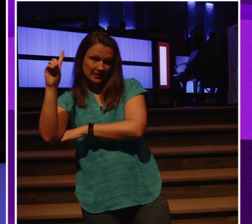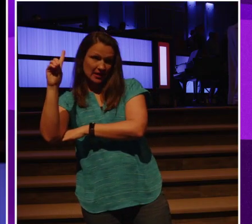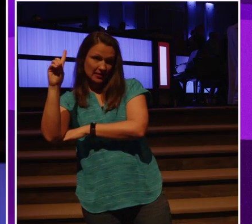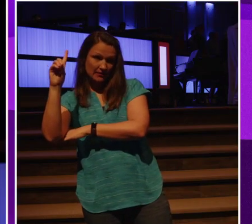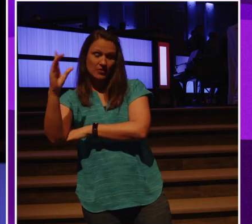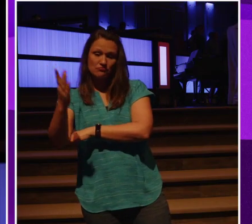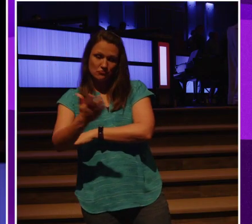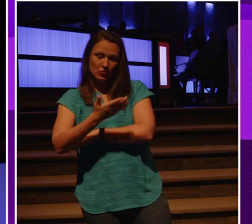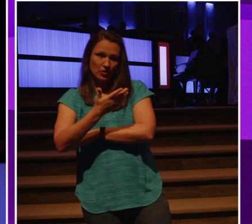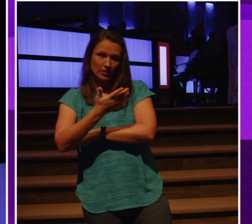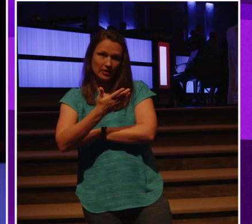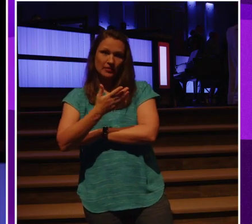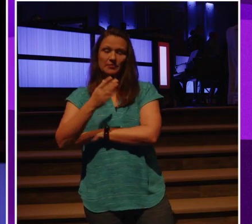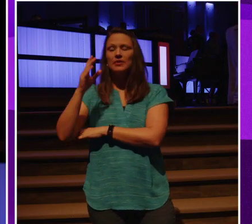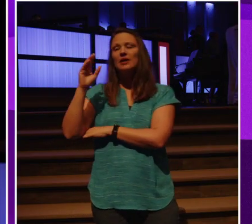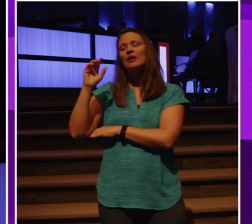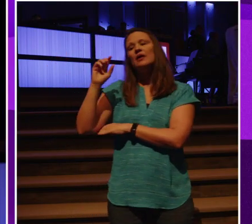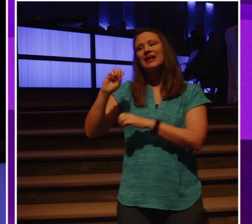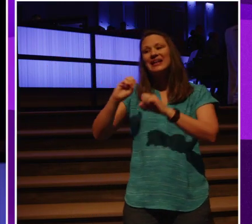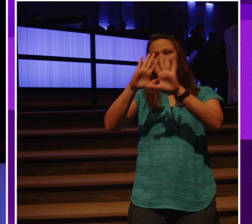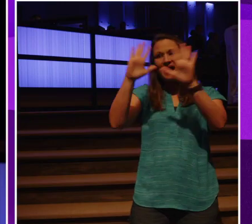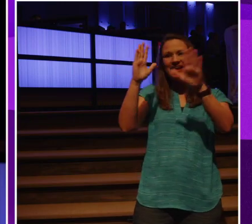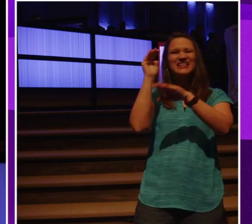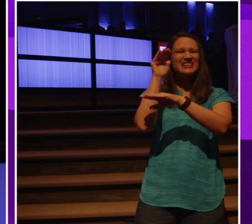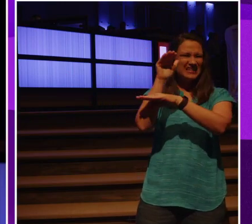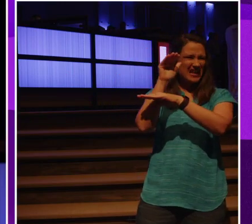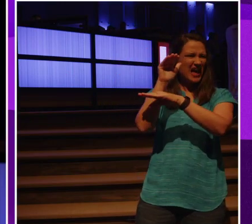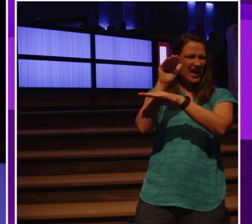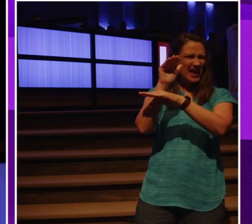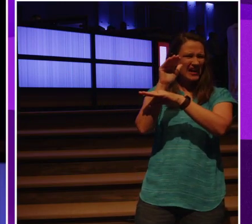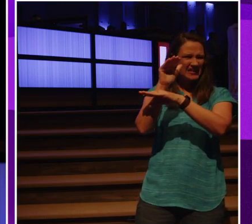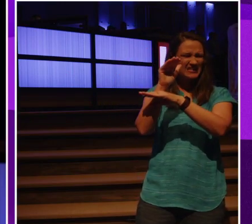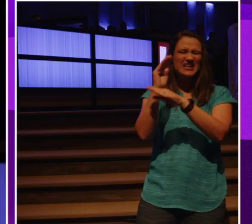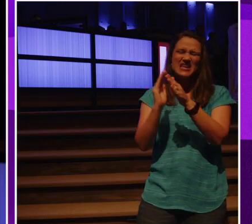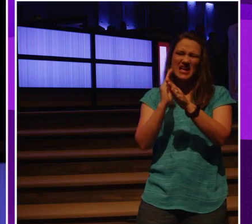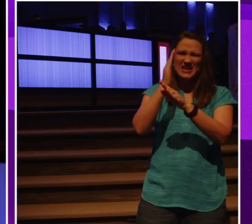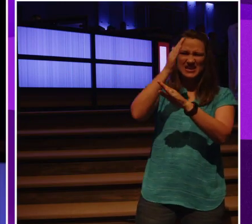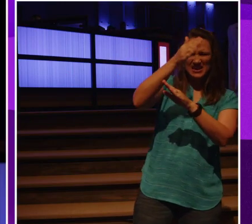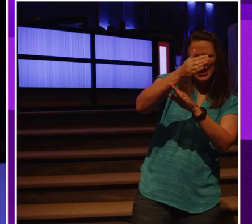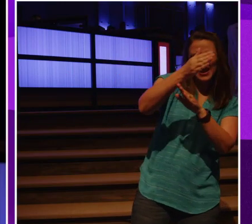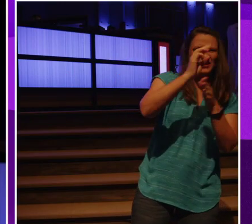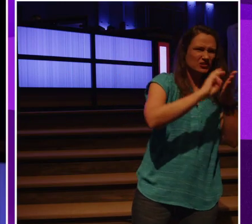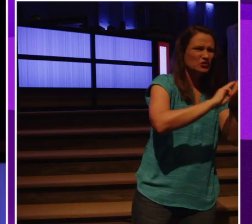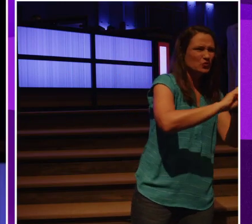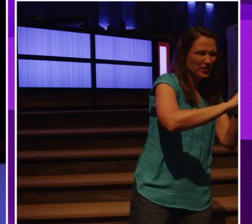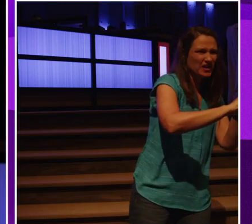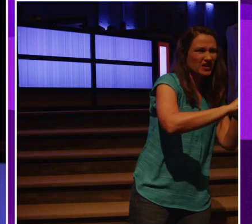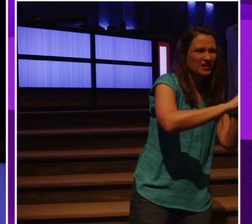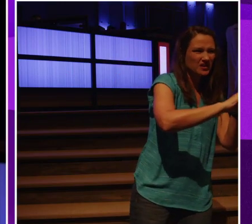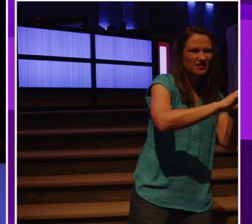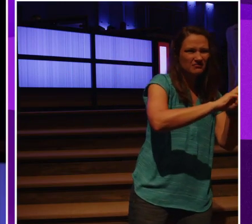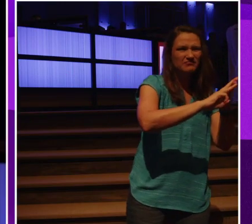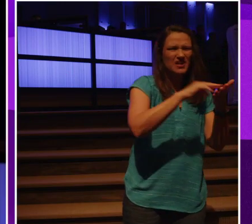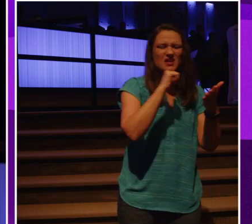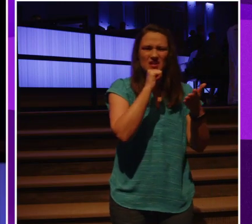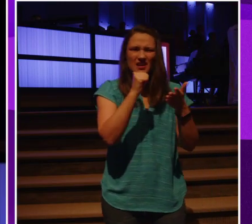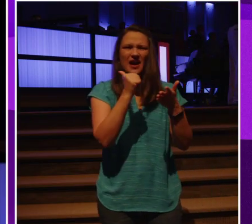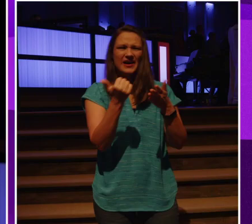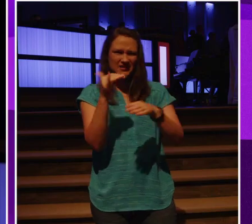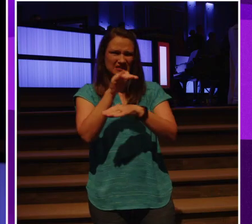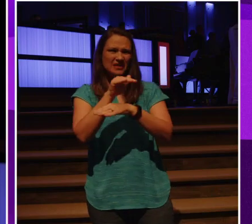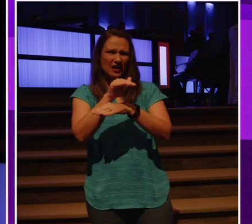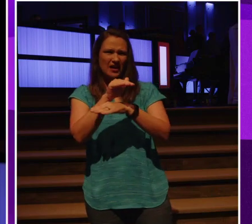Night event has been postponed for 1 week till next Sunday afternoon. I believe they're going to start it now at 4 o'clock next